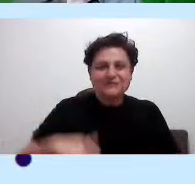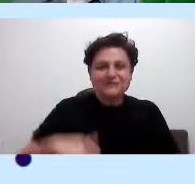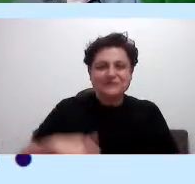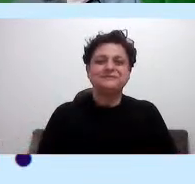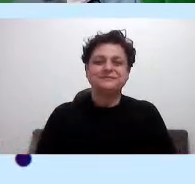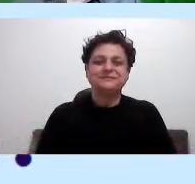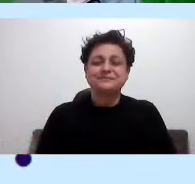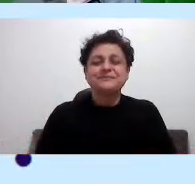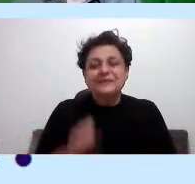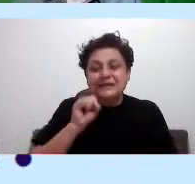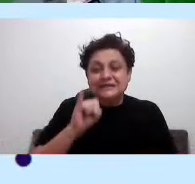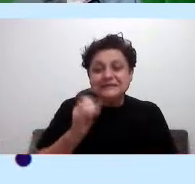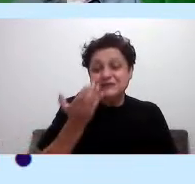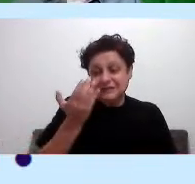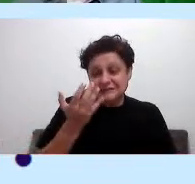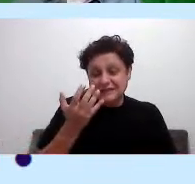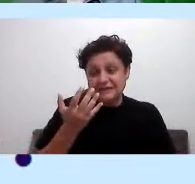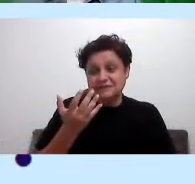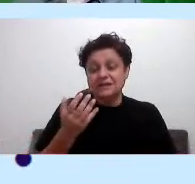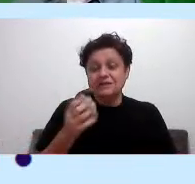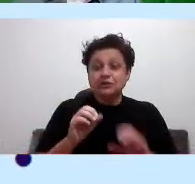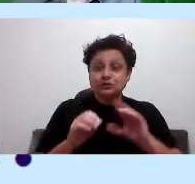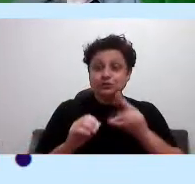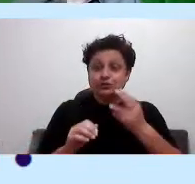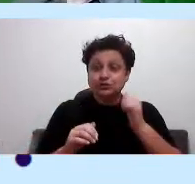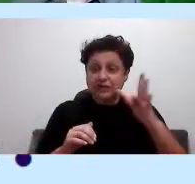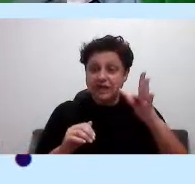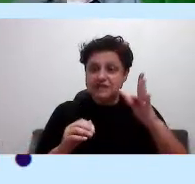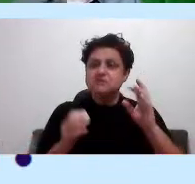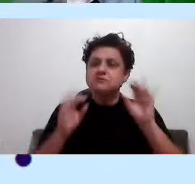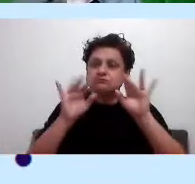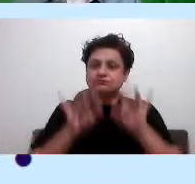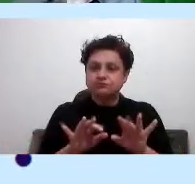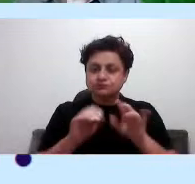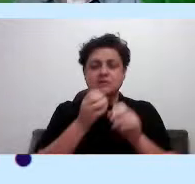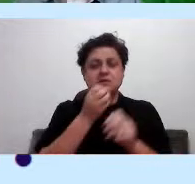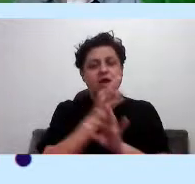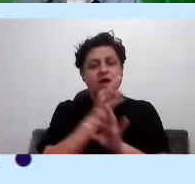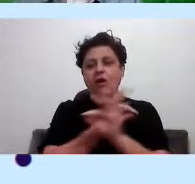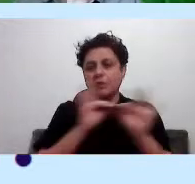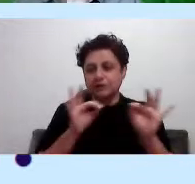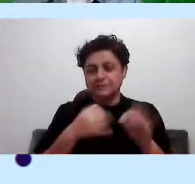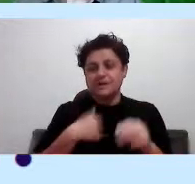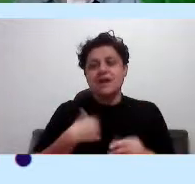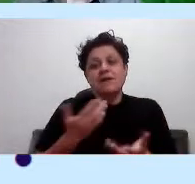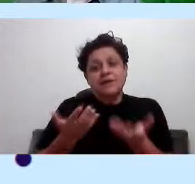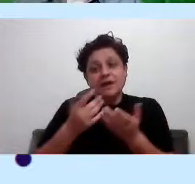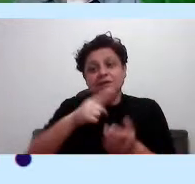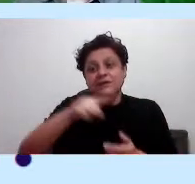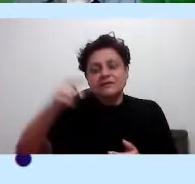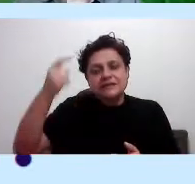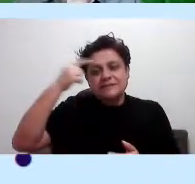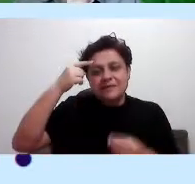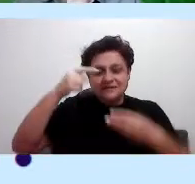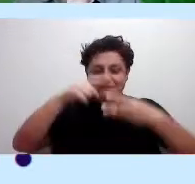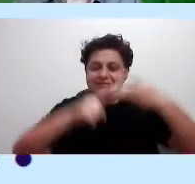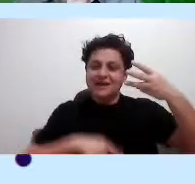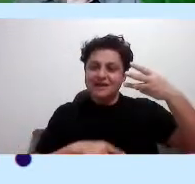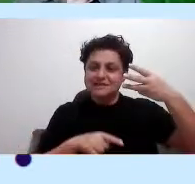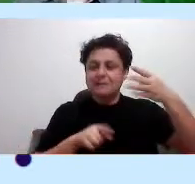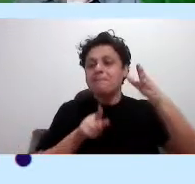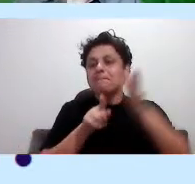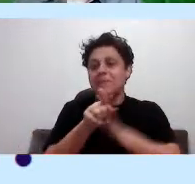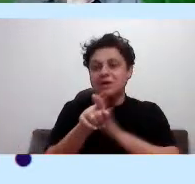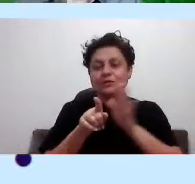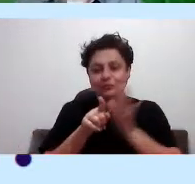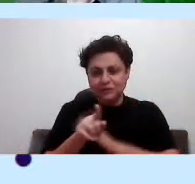useful. I would like you to think about these 3 questions. You could just think about them or write some answers to one of them